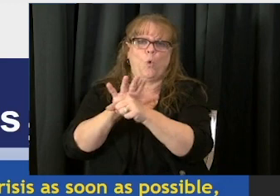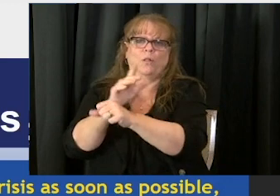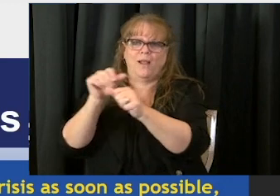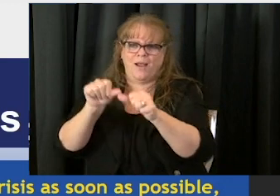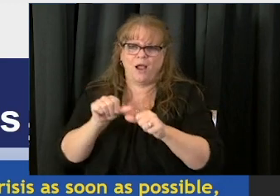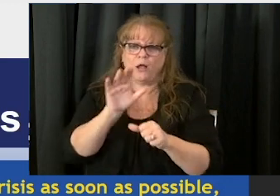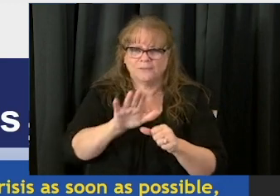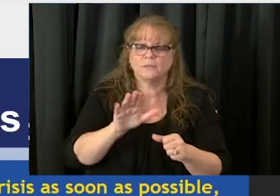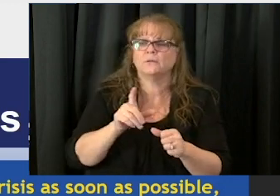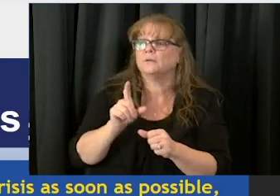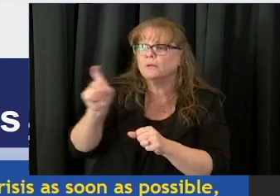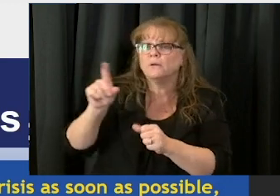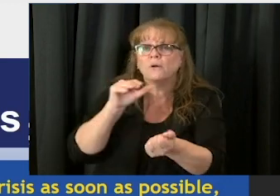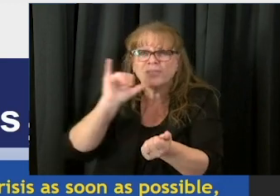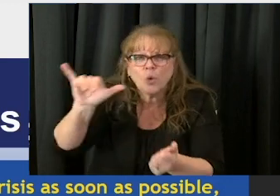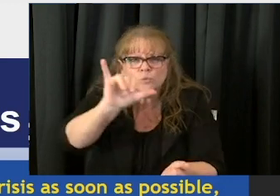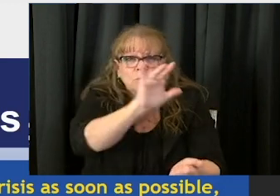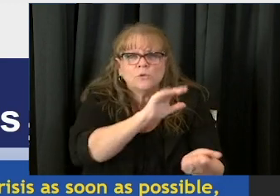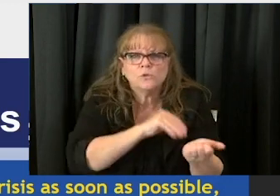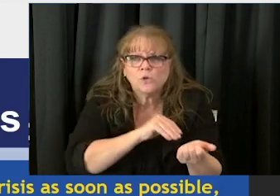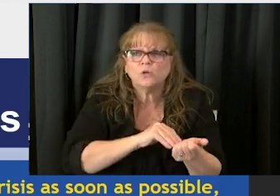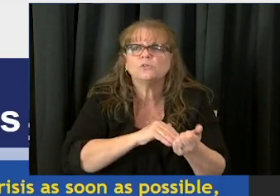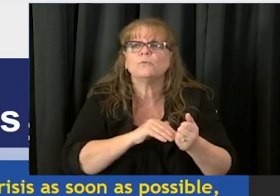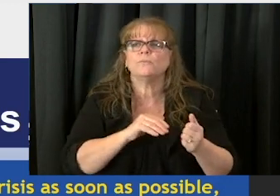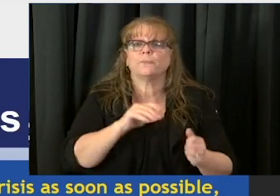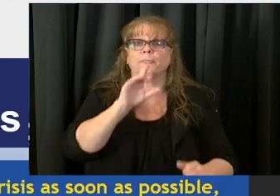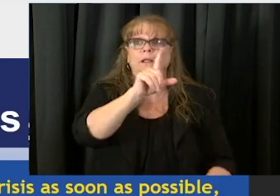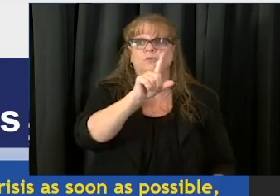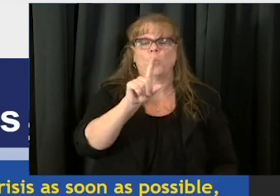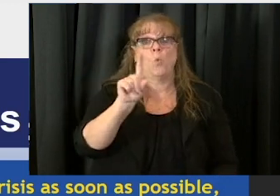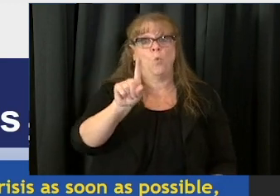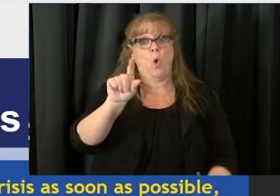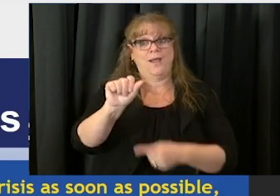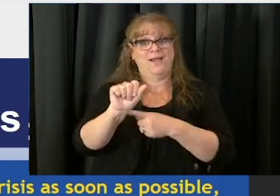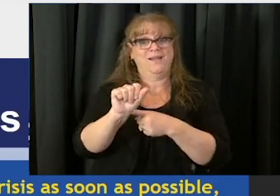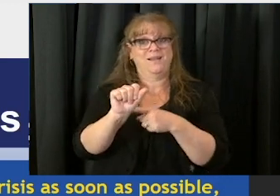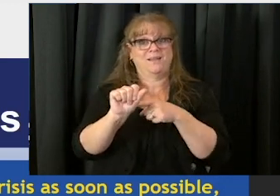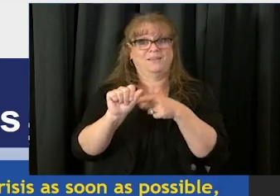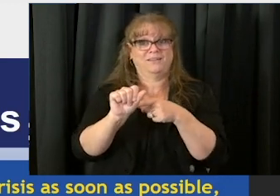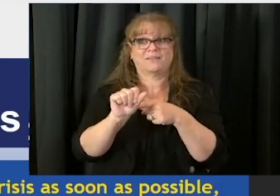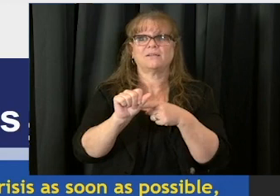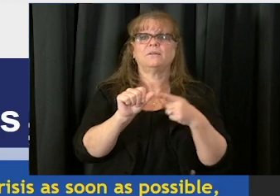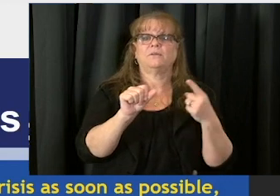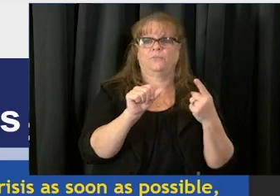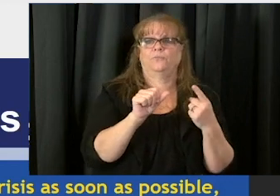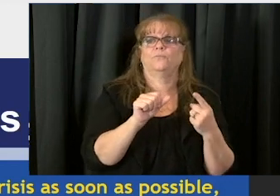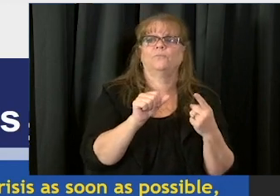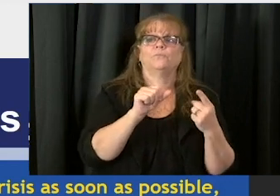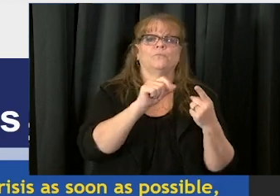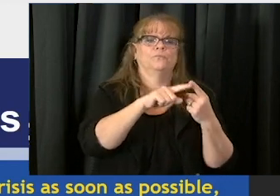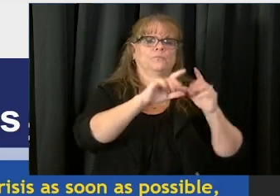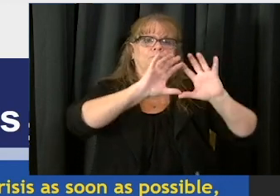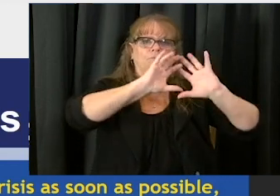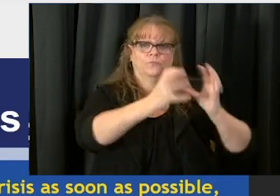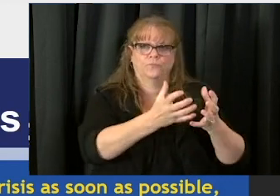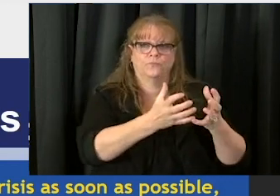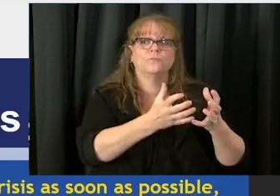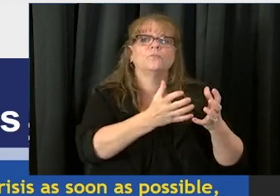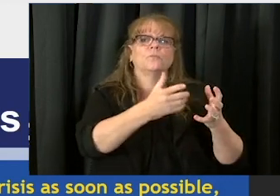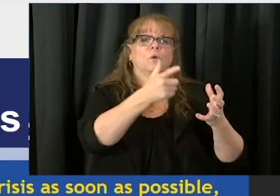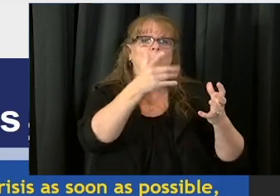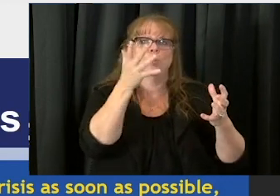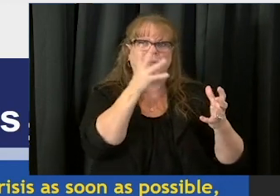will vaccinate any remaining healthcare providers or staff that serve COVID-19 patients. They will then ensure that moderate risk